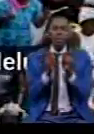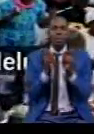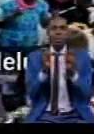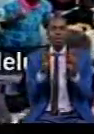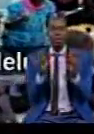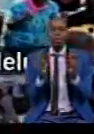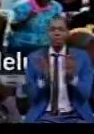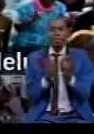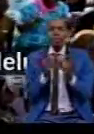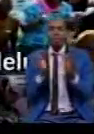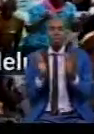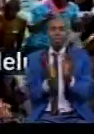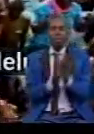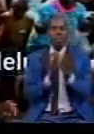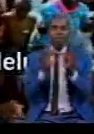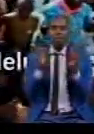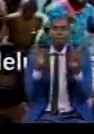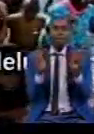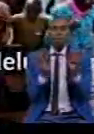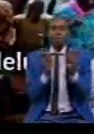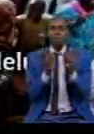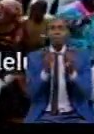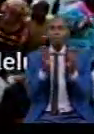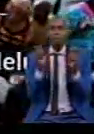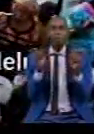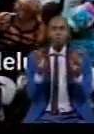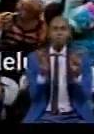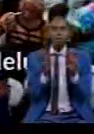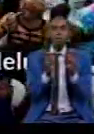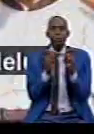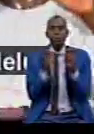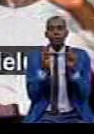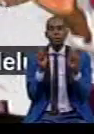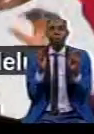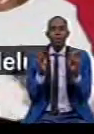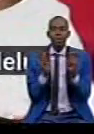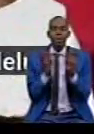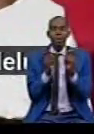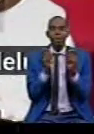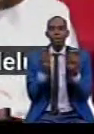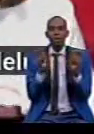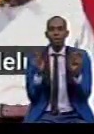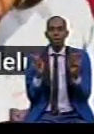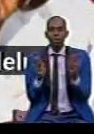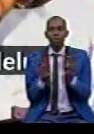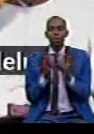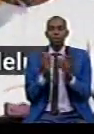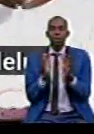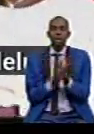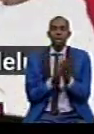in your life. A new possibility in your life in Jesus'